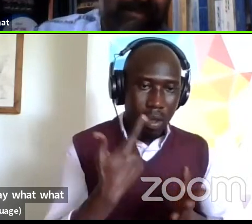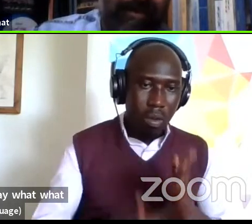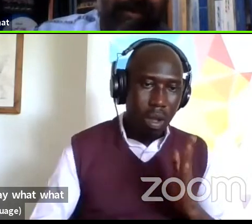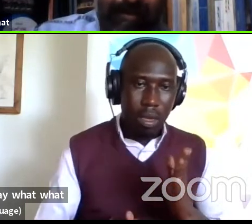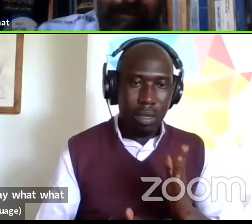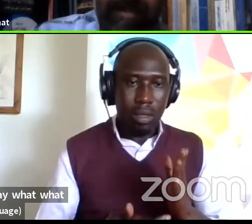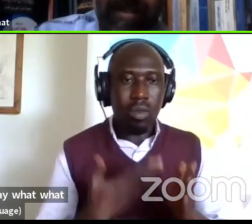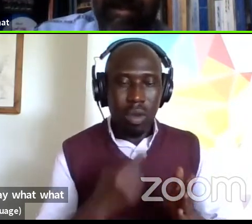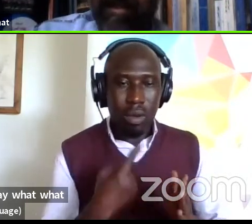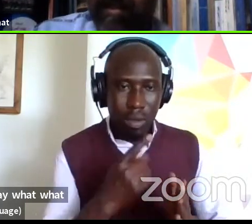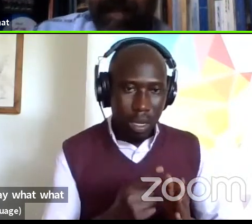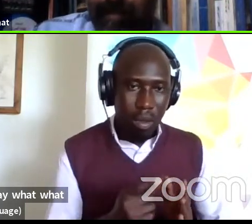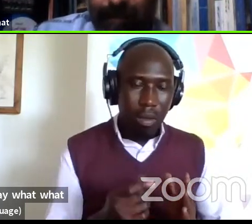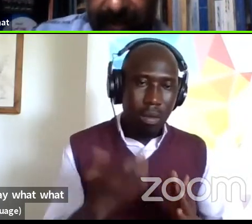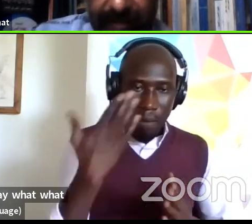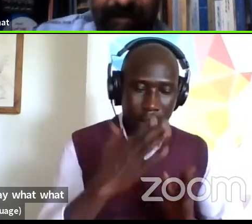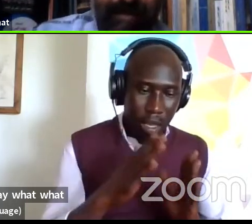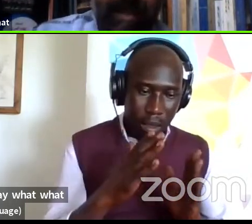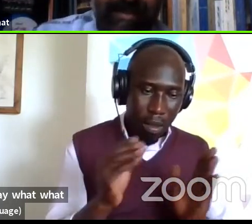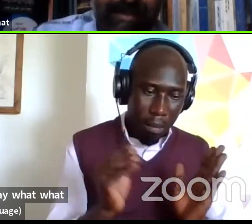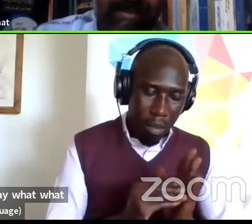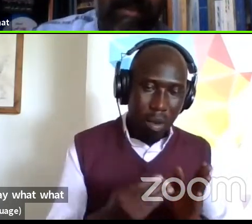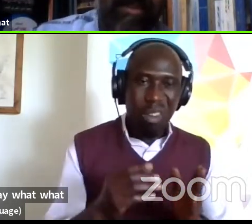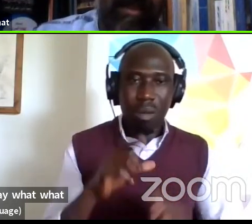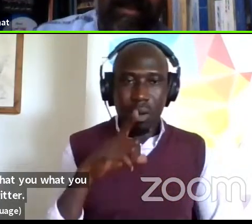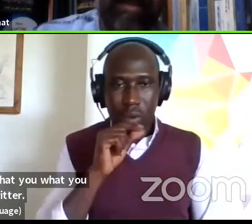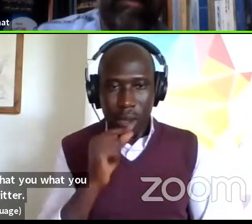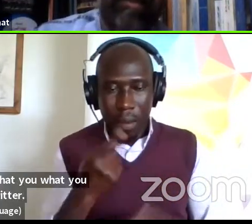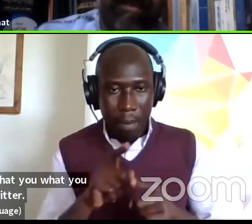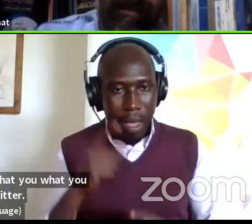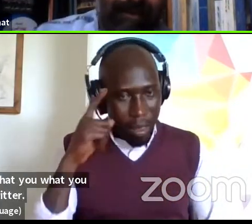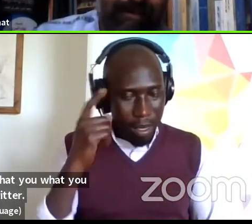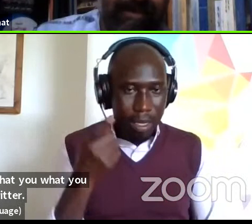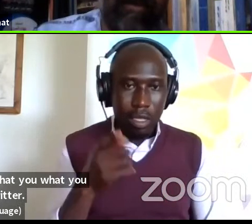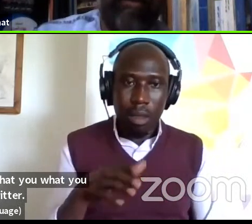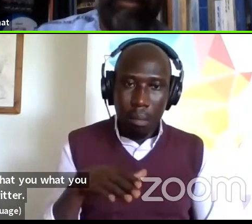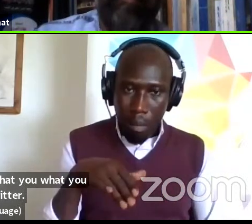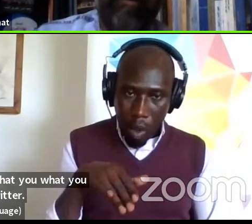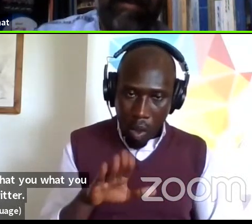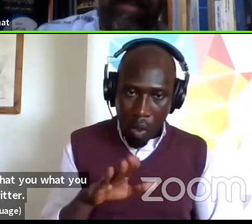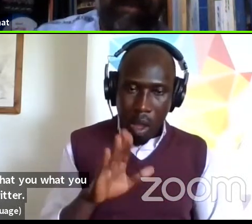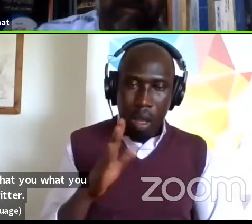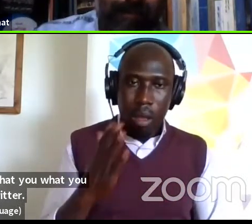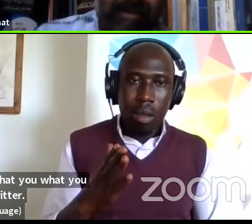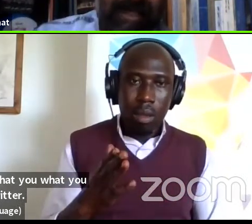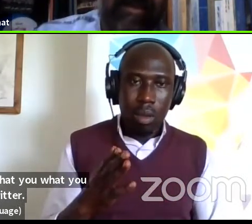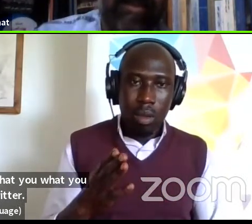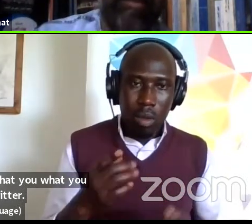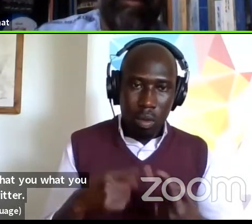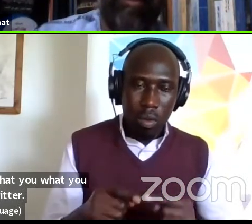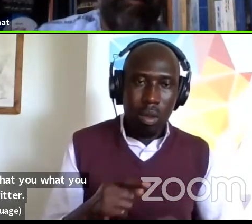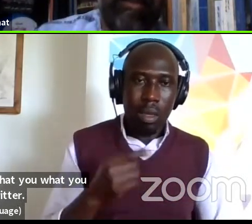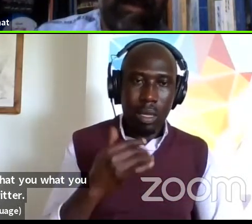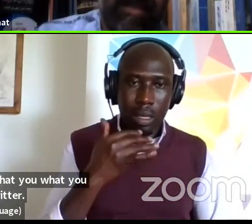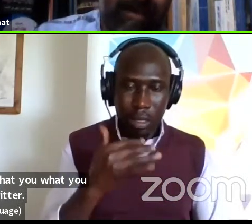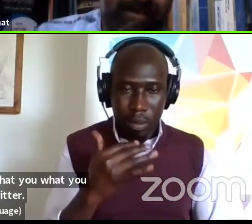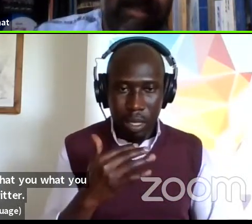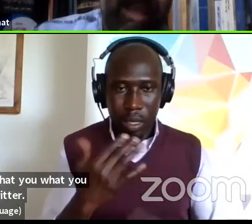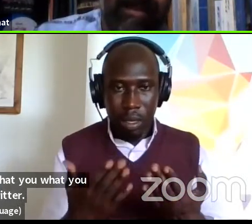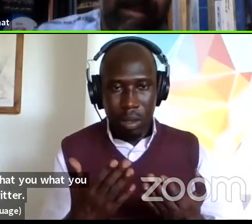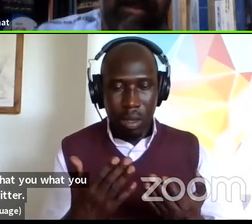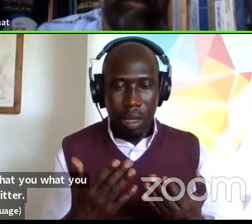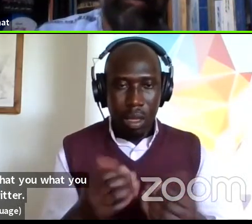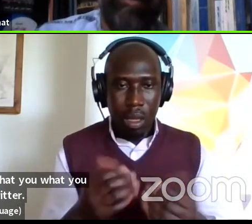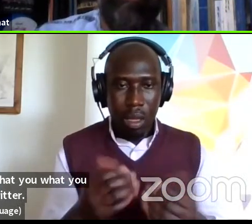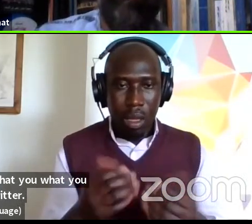in Facebook or Twitter, but I think the digital rights is more broad. We speak about digital rights. We speak about